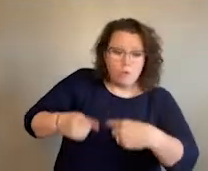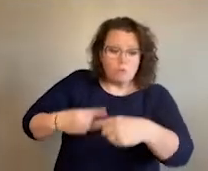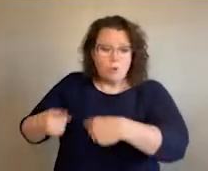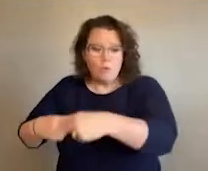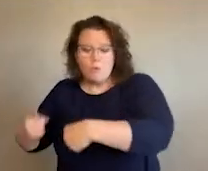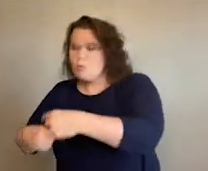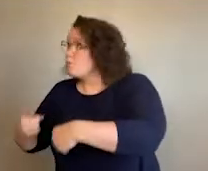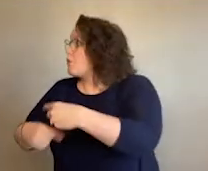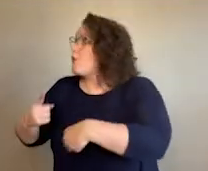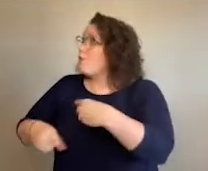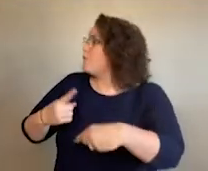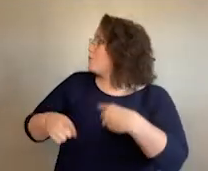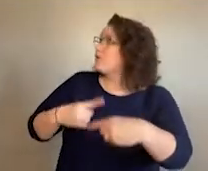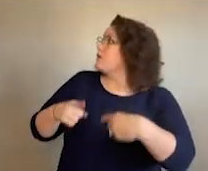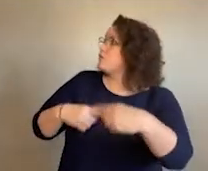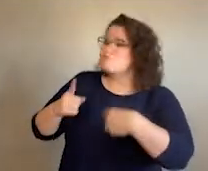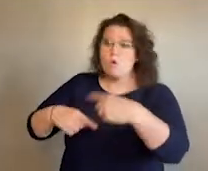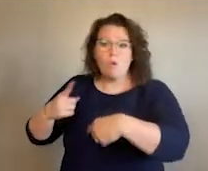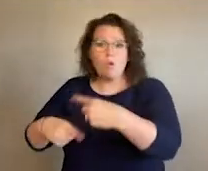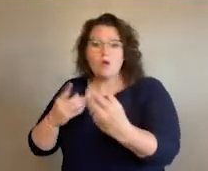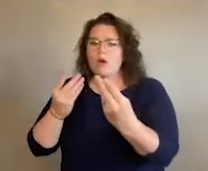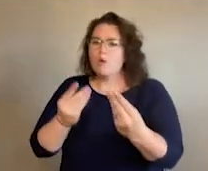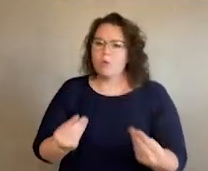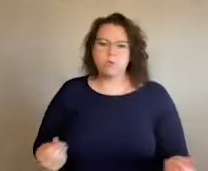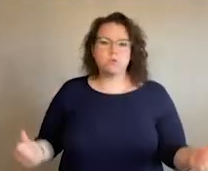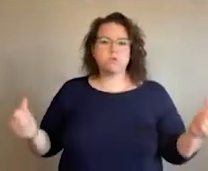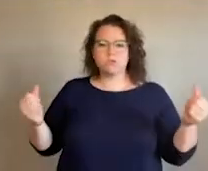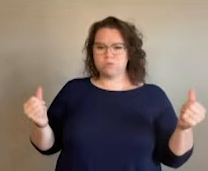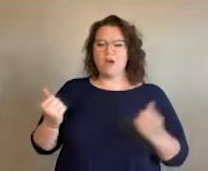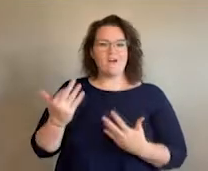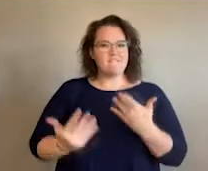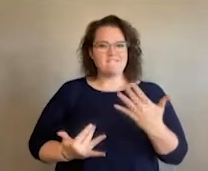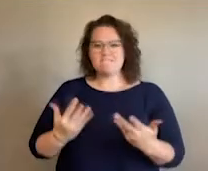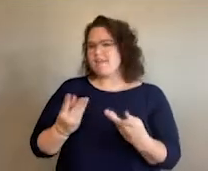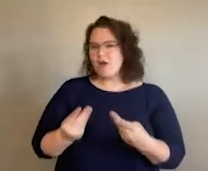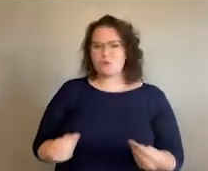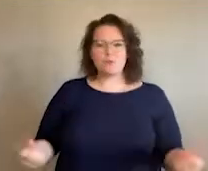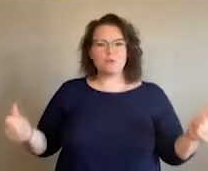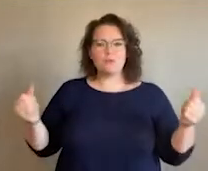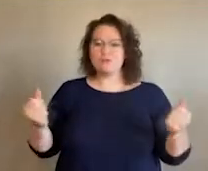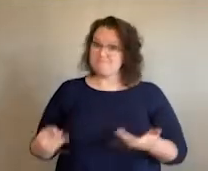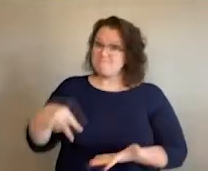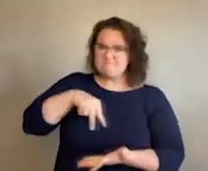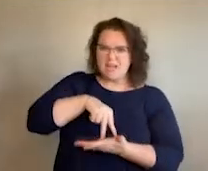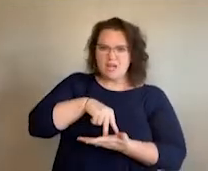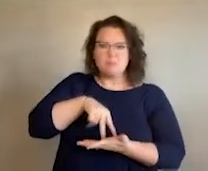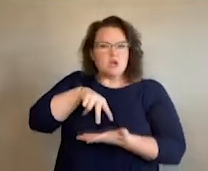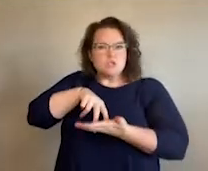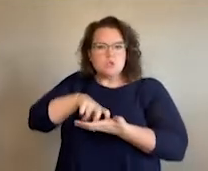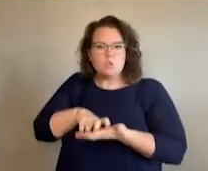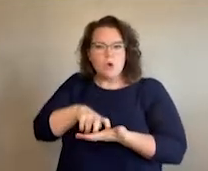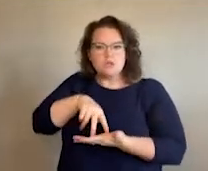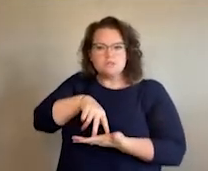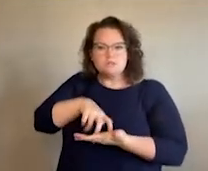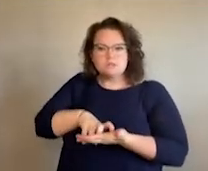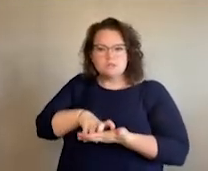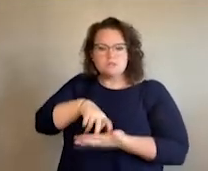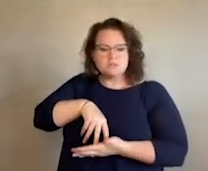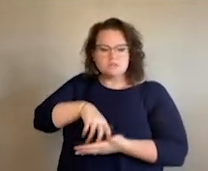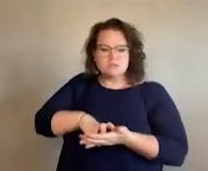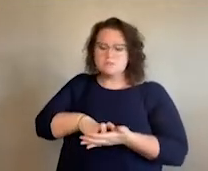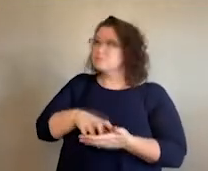girls. Roll, roll, fire's out. Stand back up. Let's do some squats. Sit